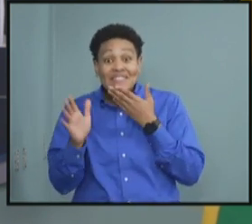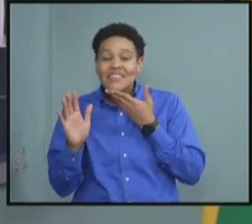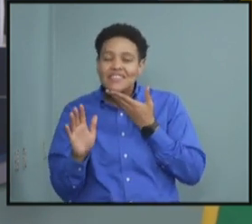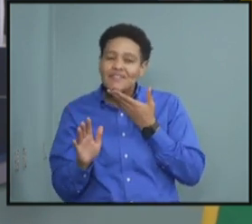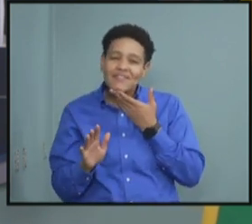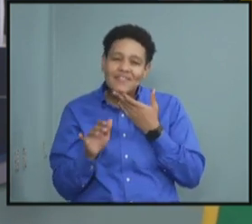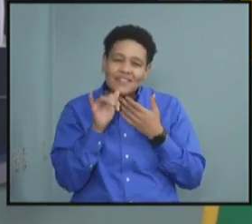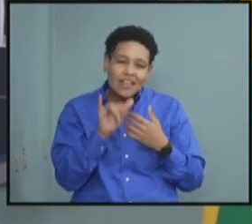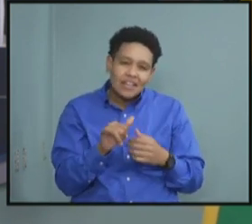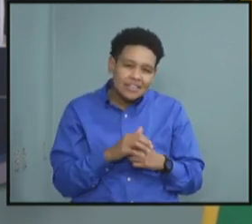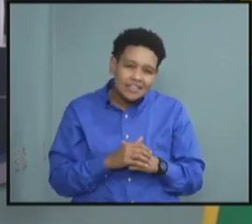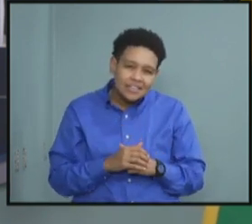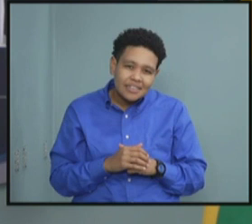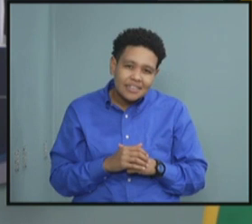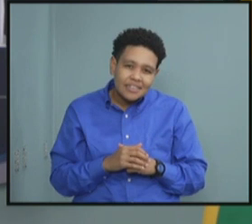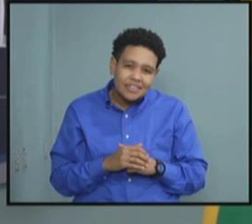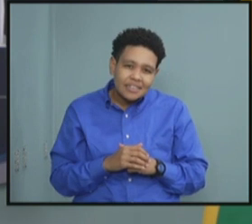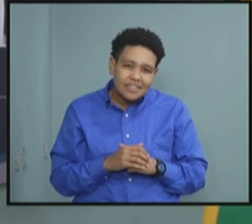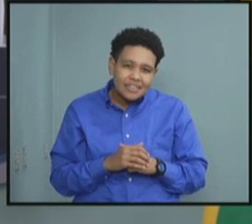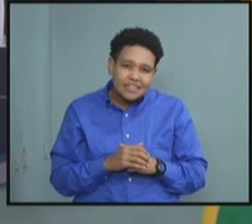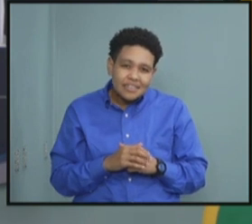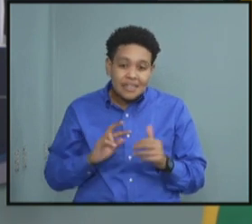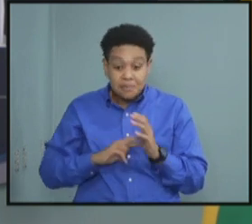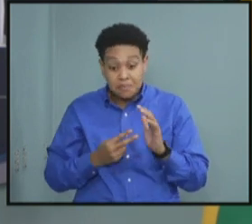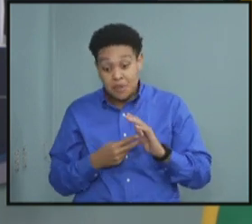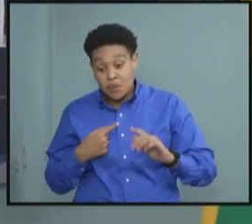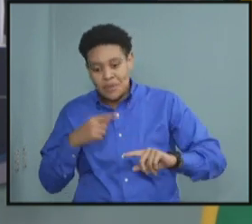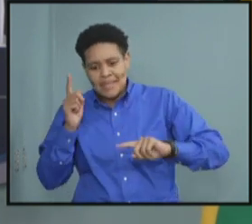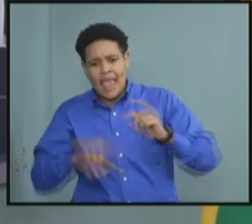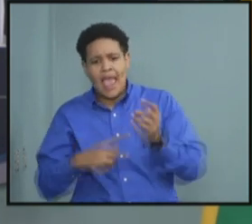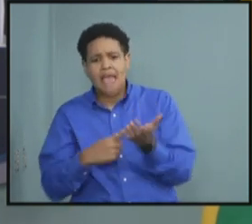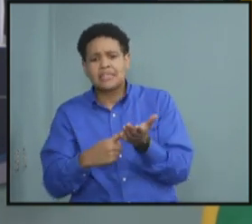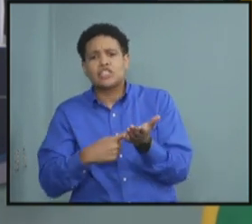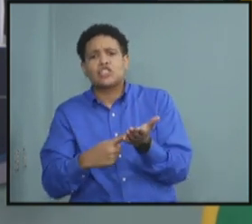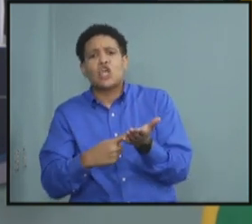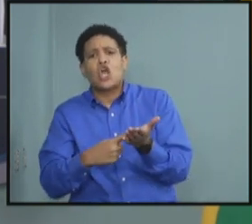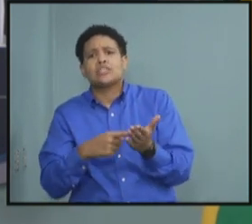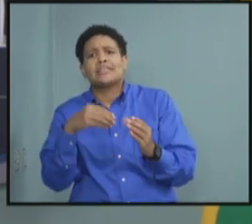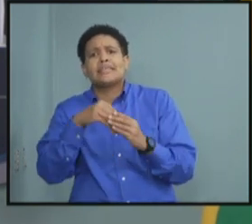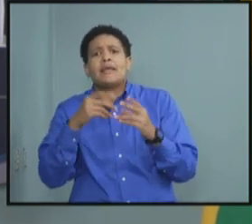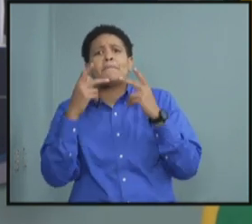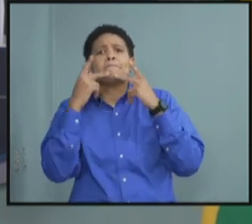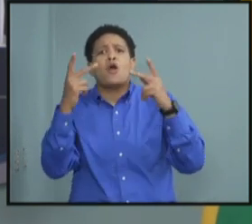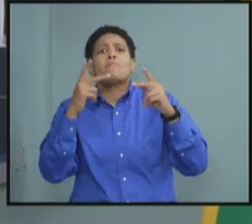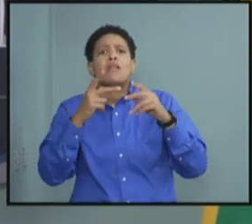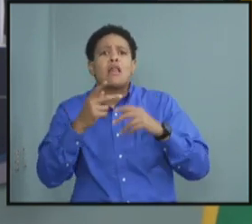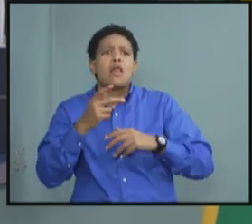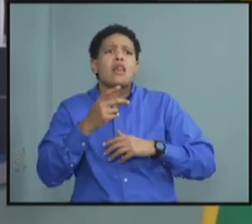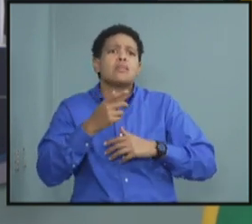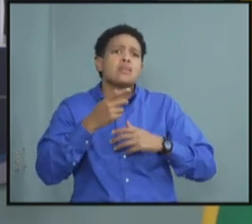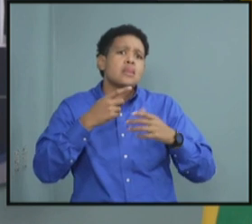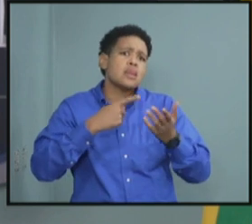and therefore we could not discuss them in public,